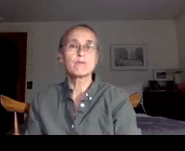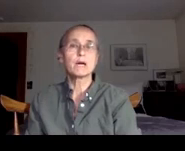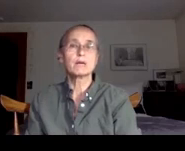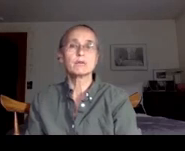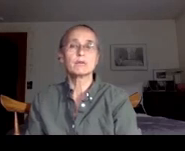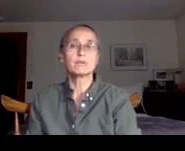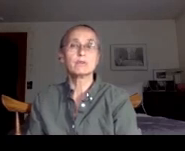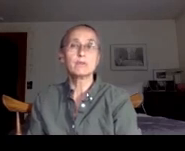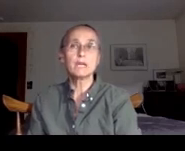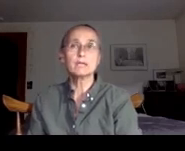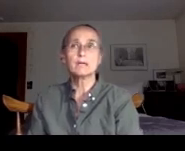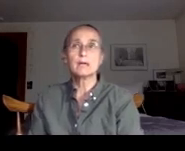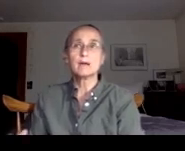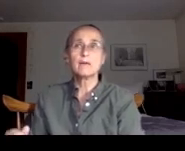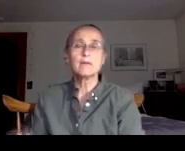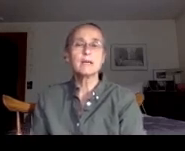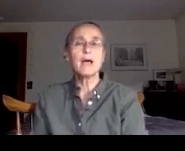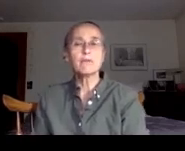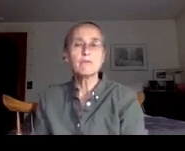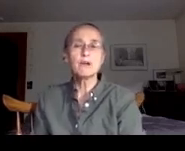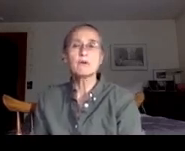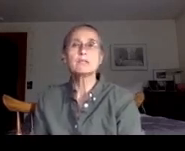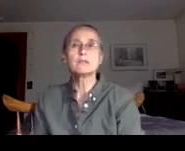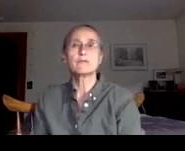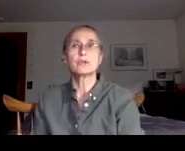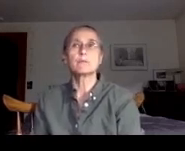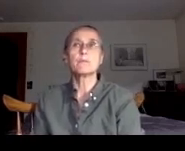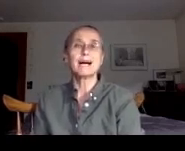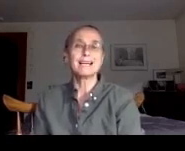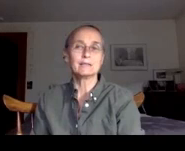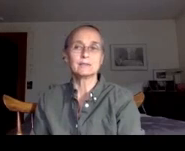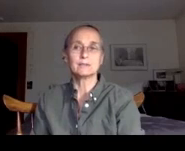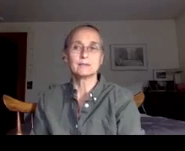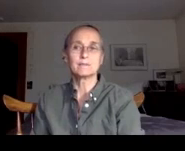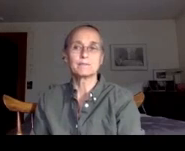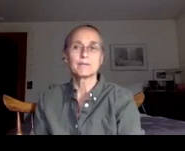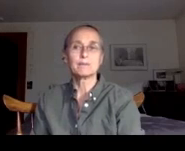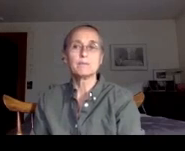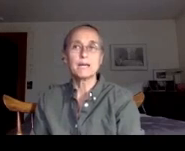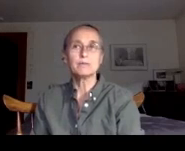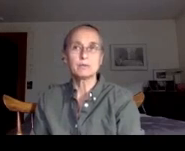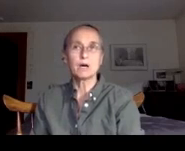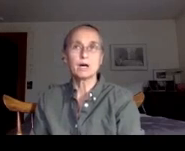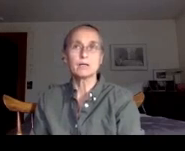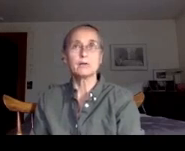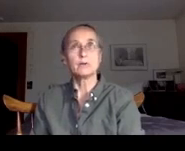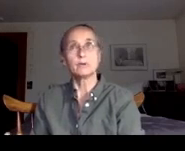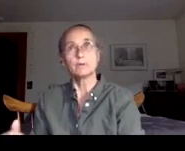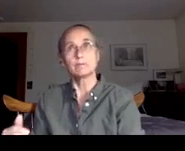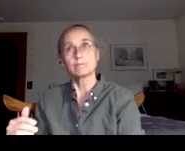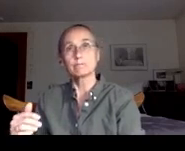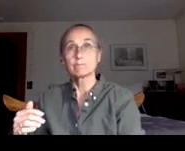3 providers in the state, and they can have a very different bias based on,